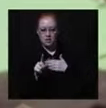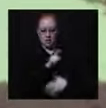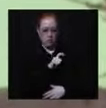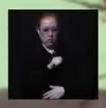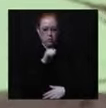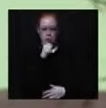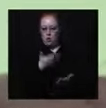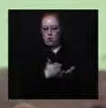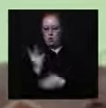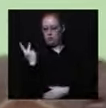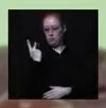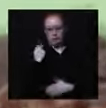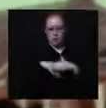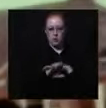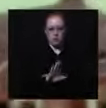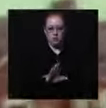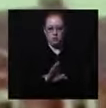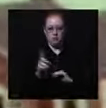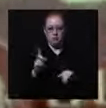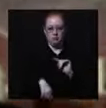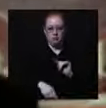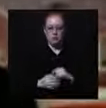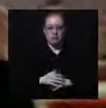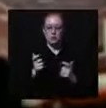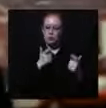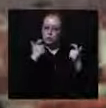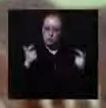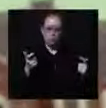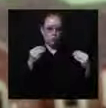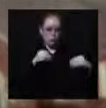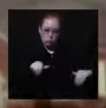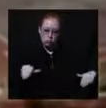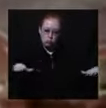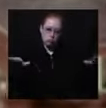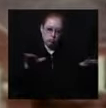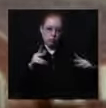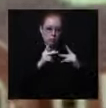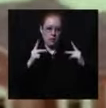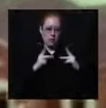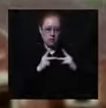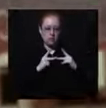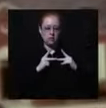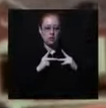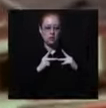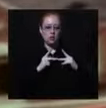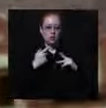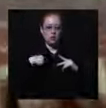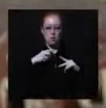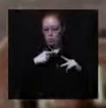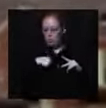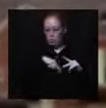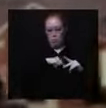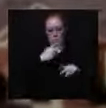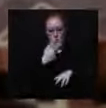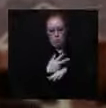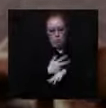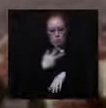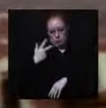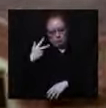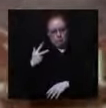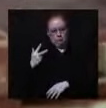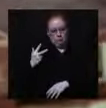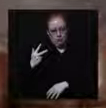on the grounds. But it's a huge place, many acres, and so we simply parked on the periphery, and